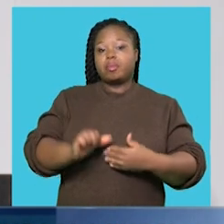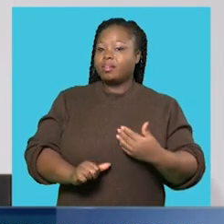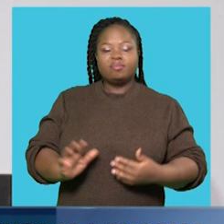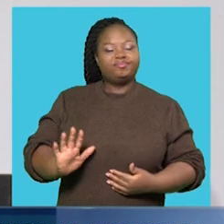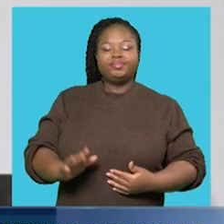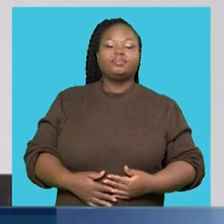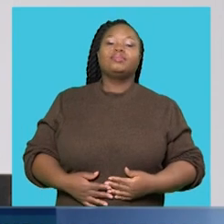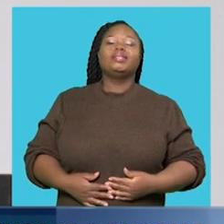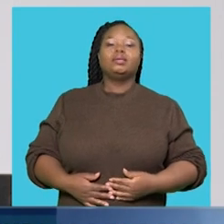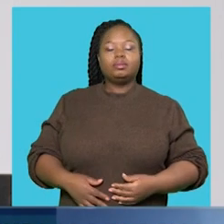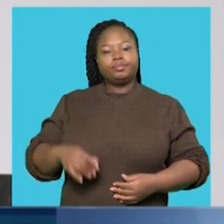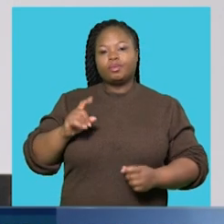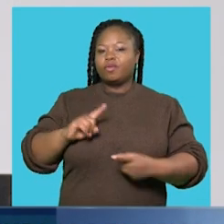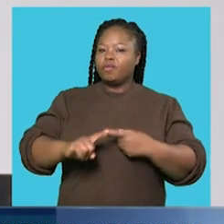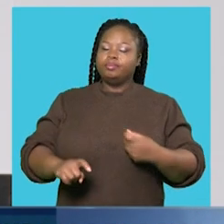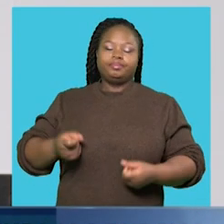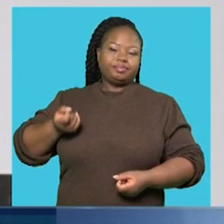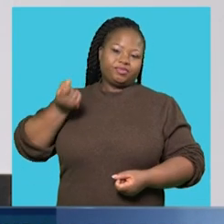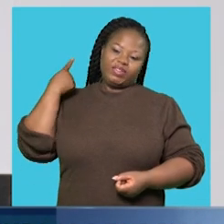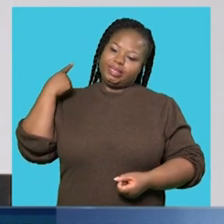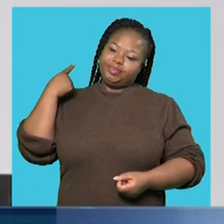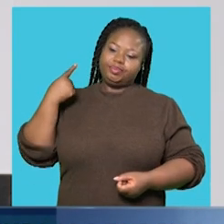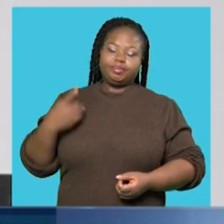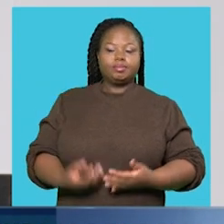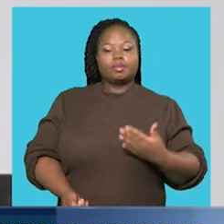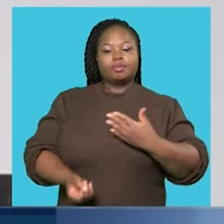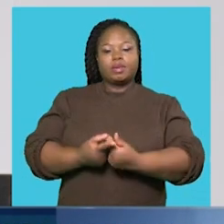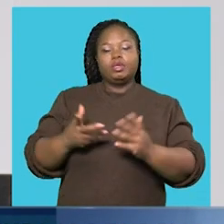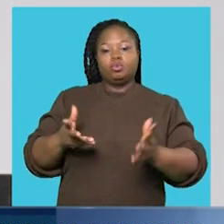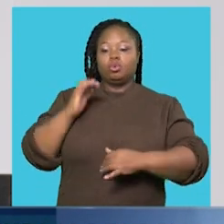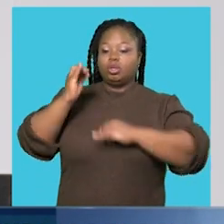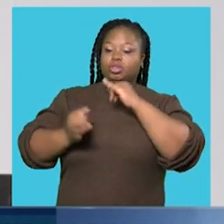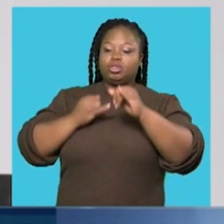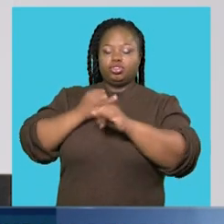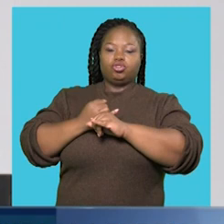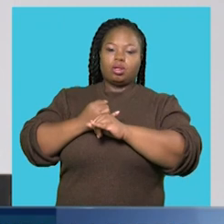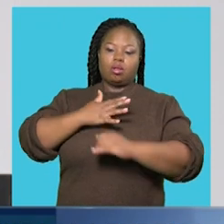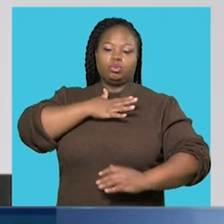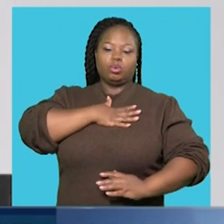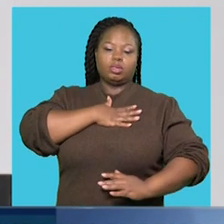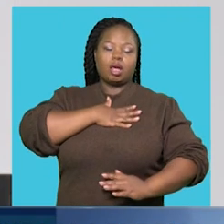that has been long held in the bonds of international solidarity.